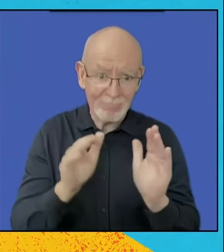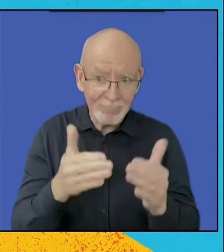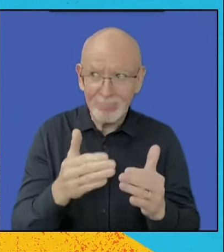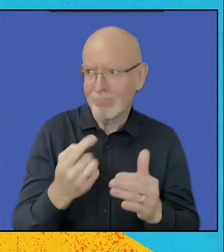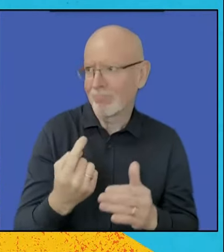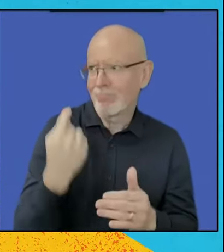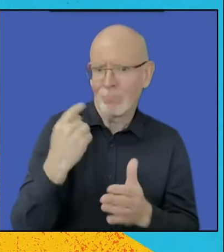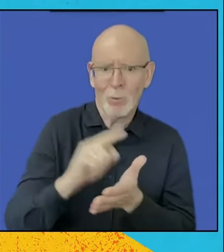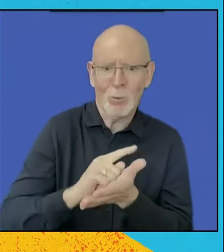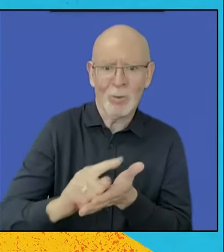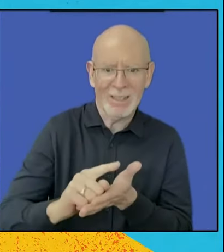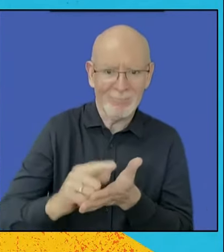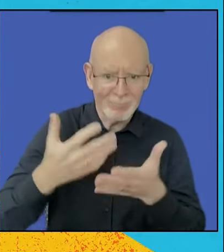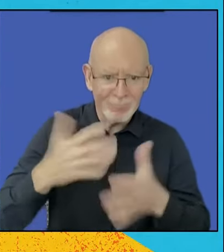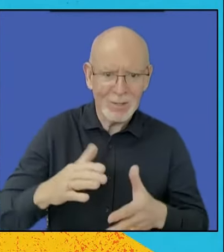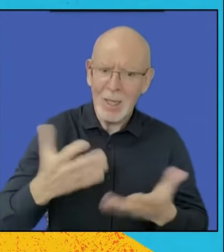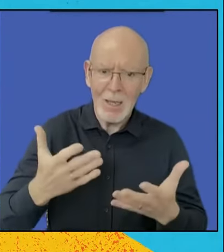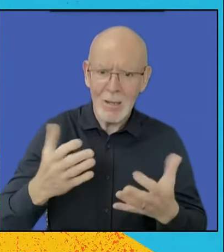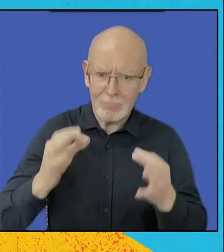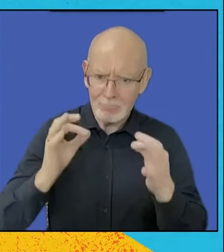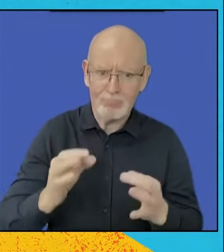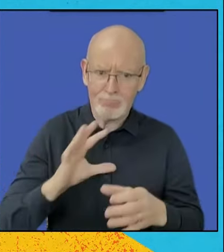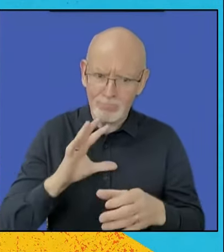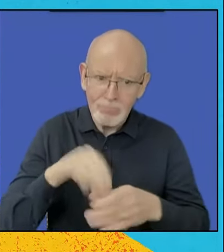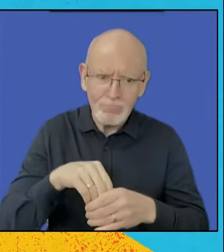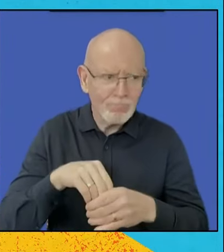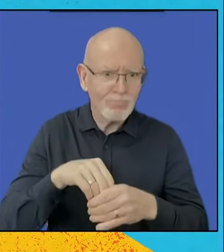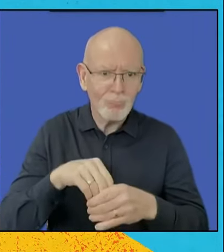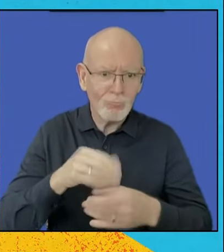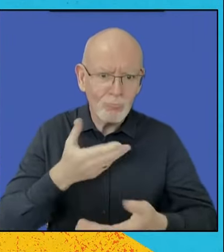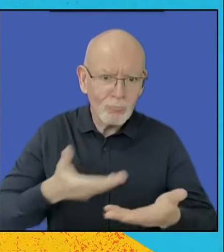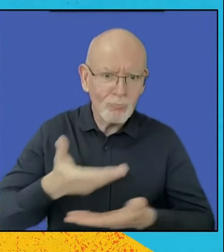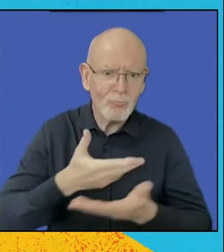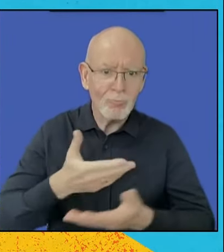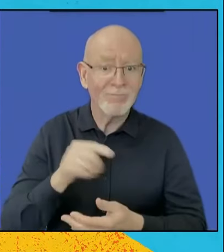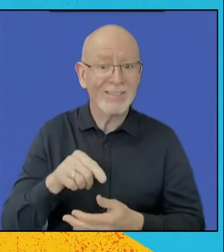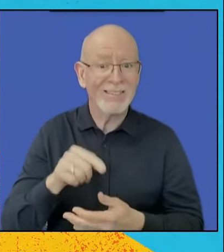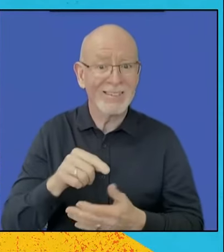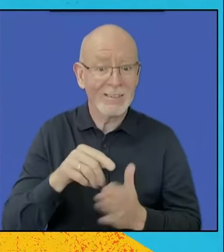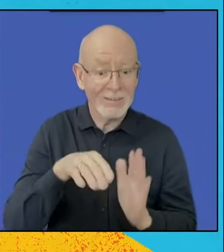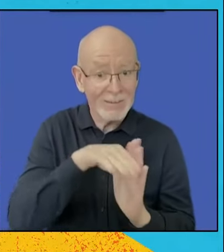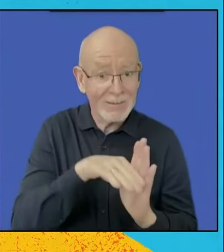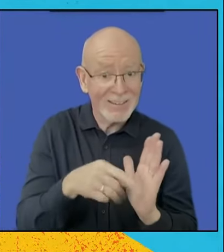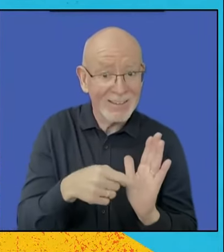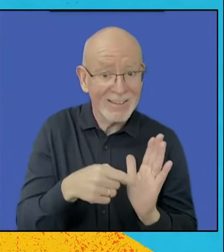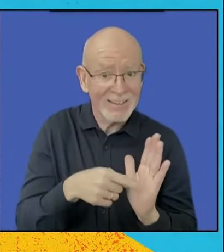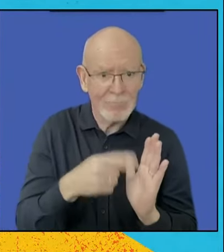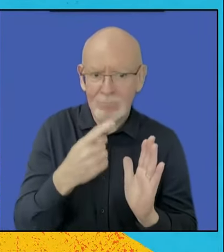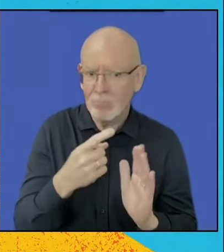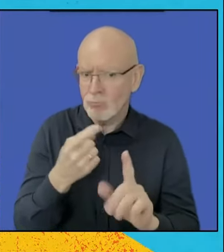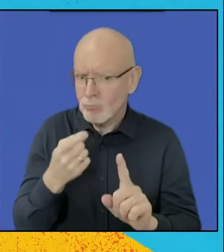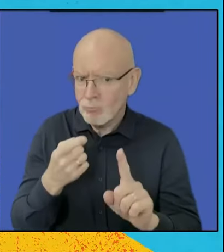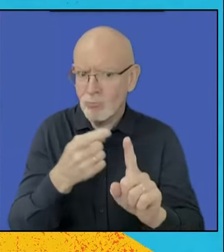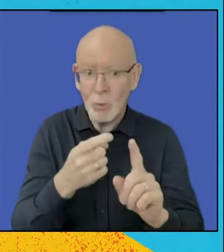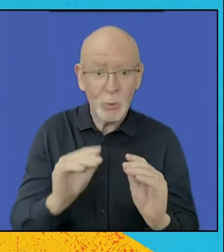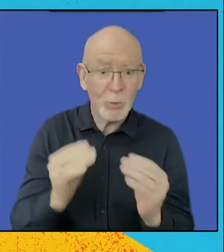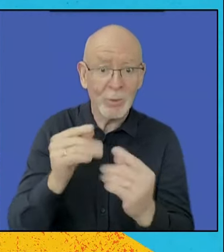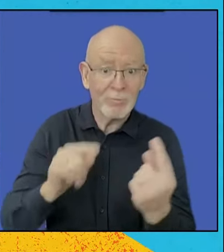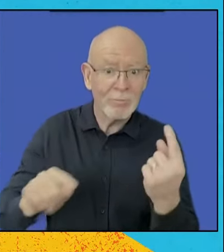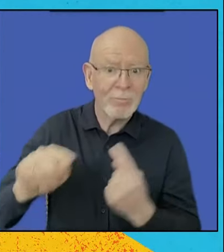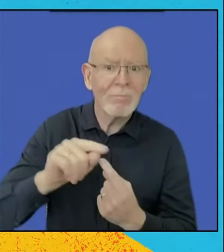when you are at the table, and that you're left out of the decisions that affect you the most. The policy brief puts forward three